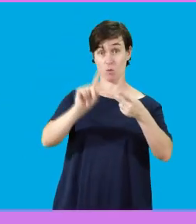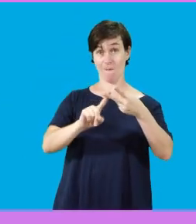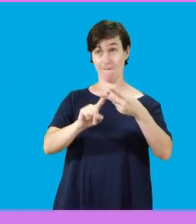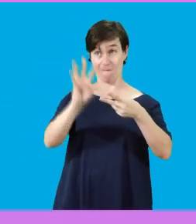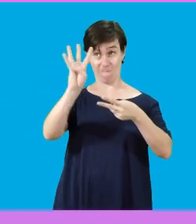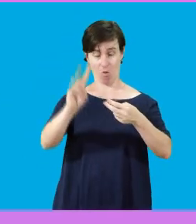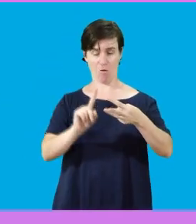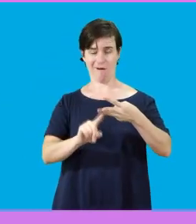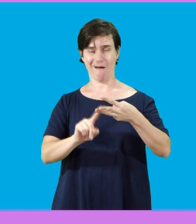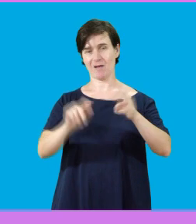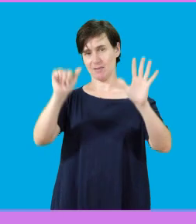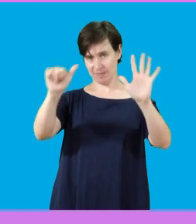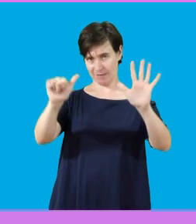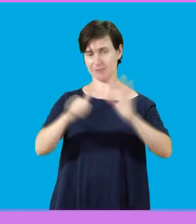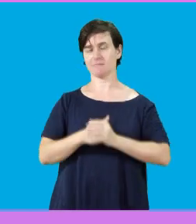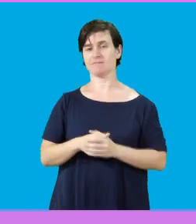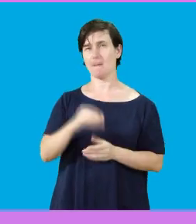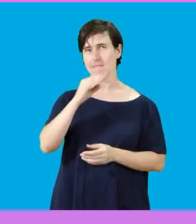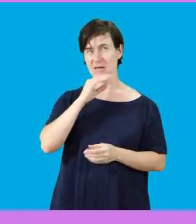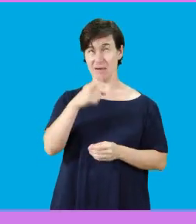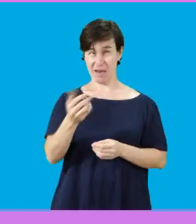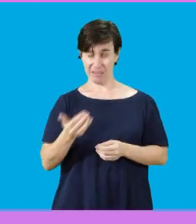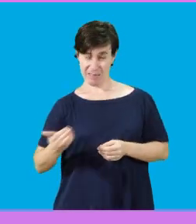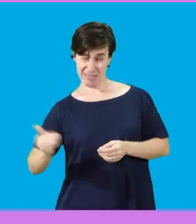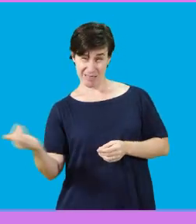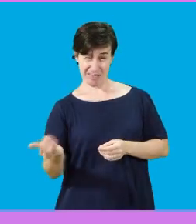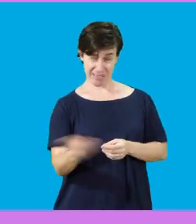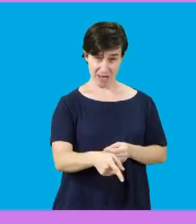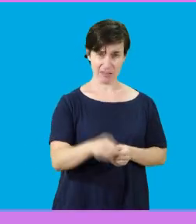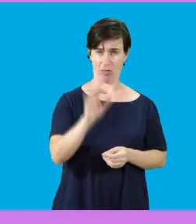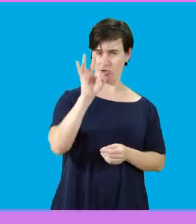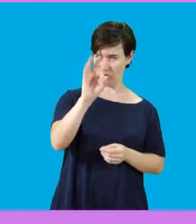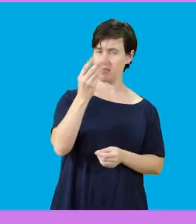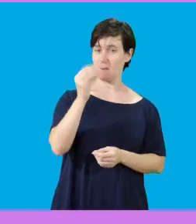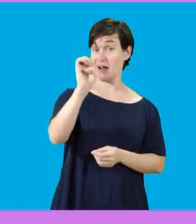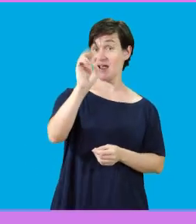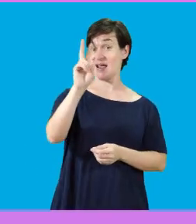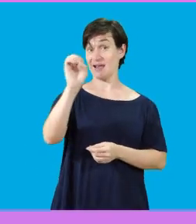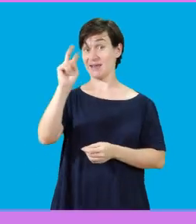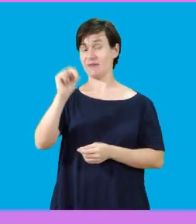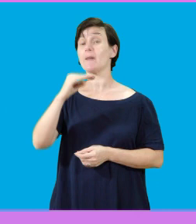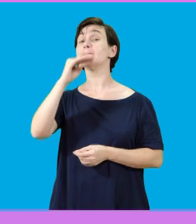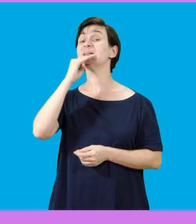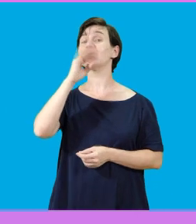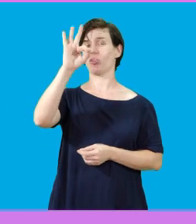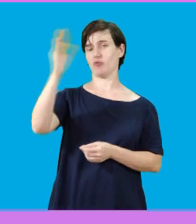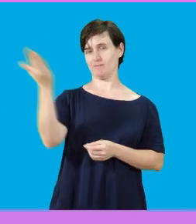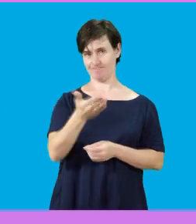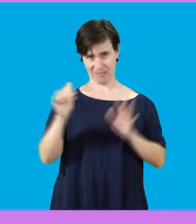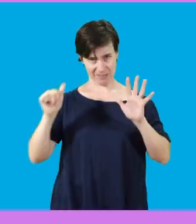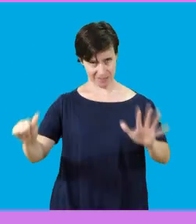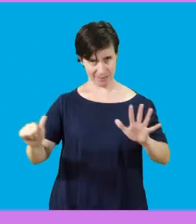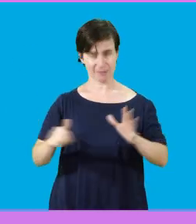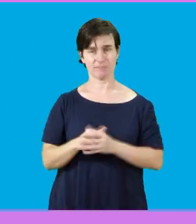4, and 6. So it means there is 3 even numbers out of 6 possible outcomes. So probability is equals to 3